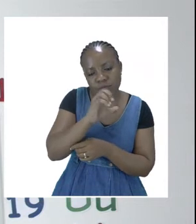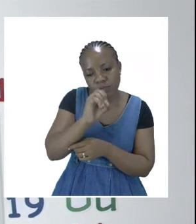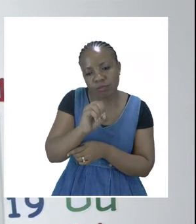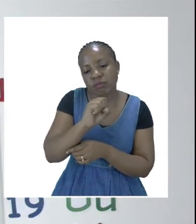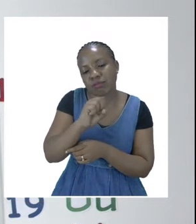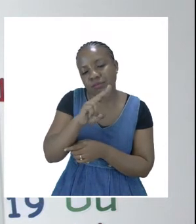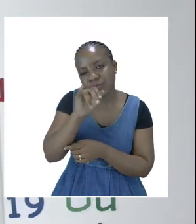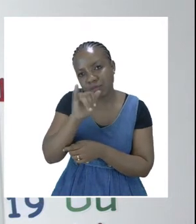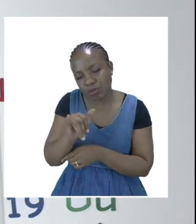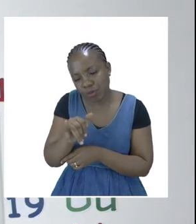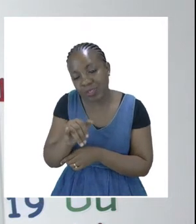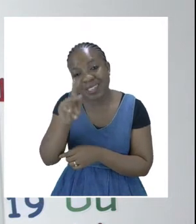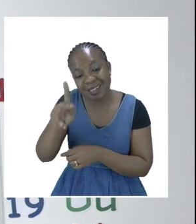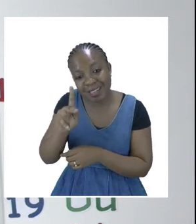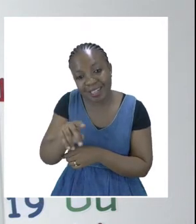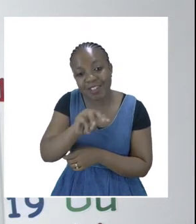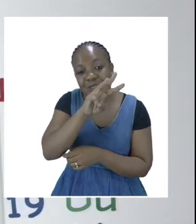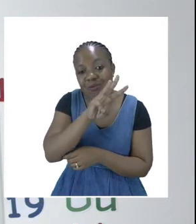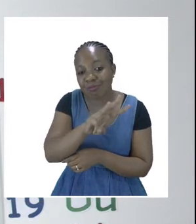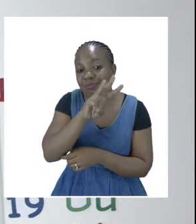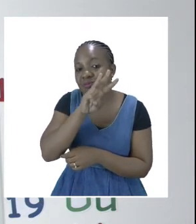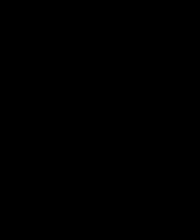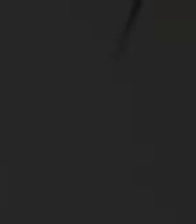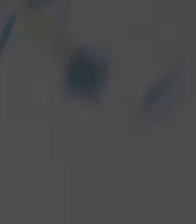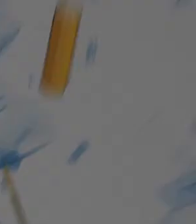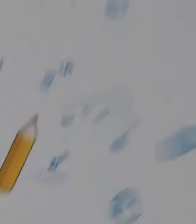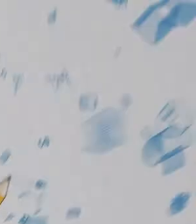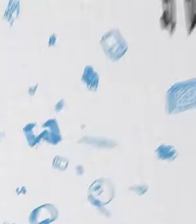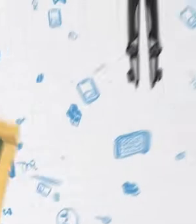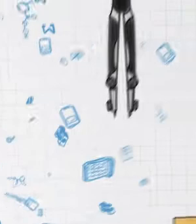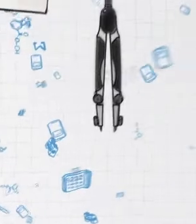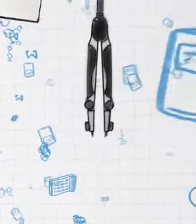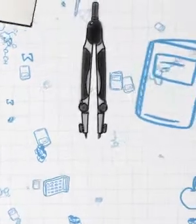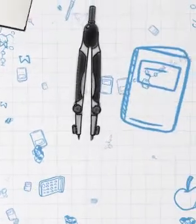our website, Zoshi Online.